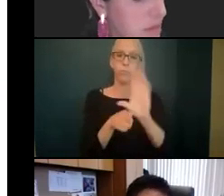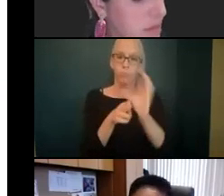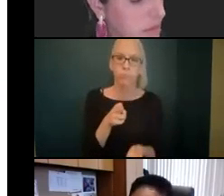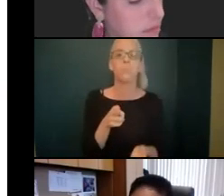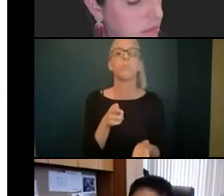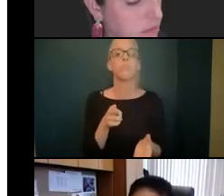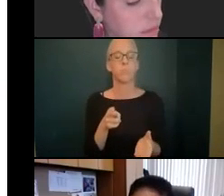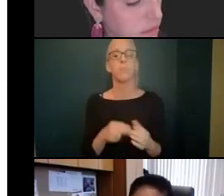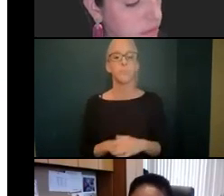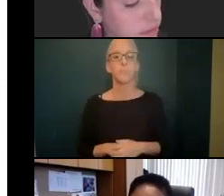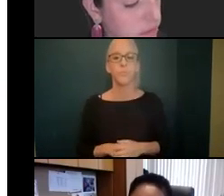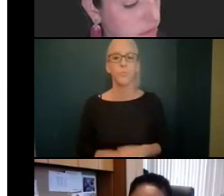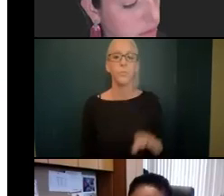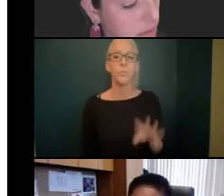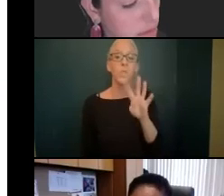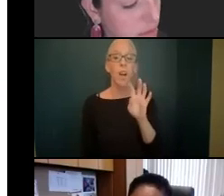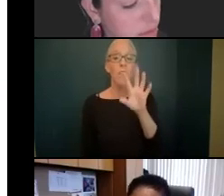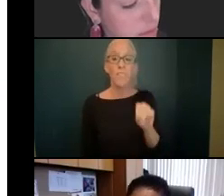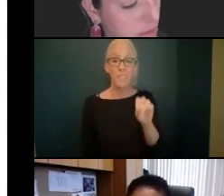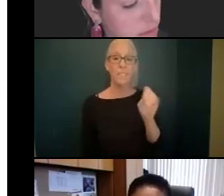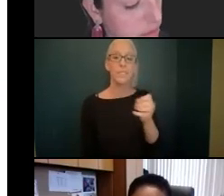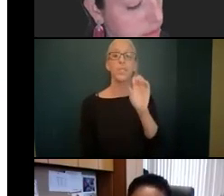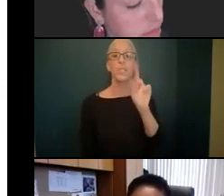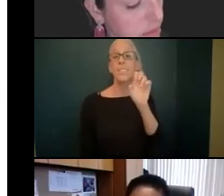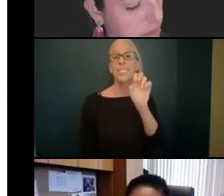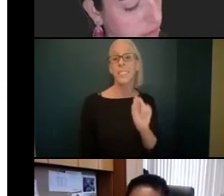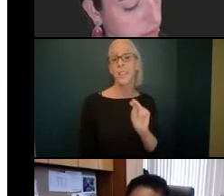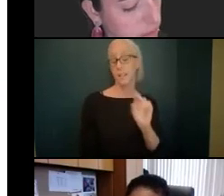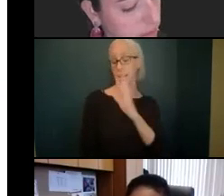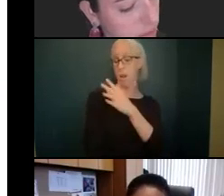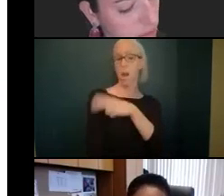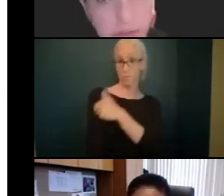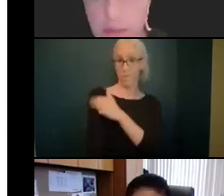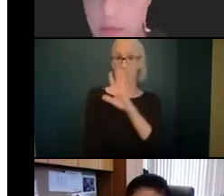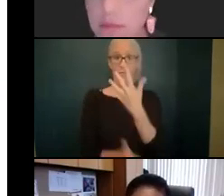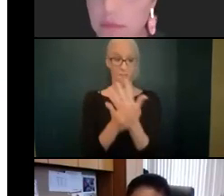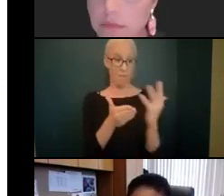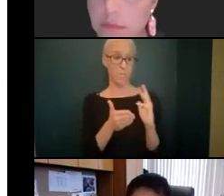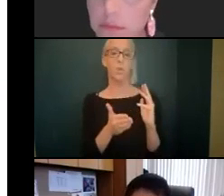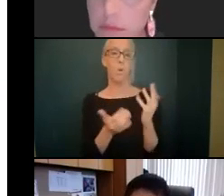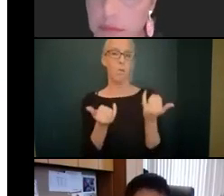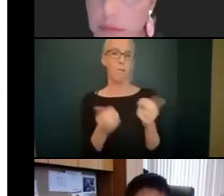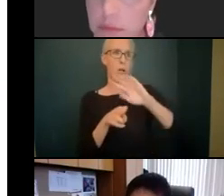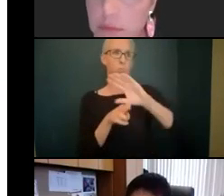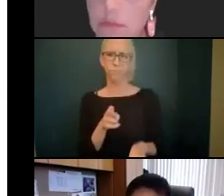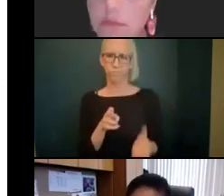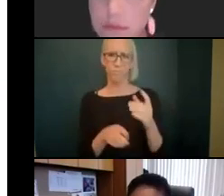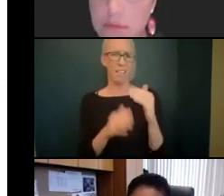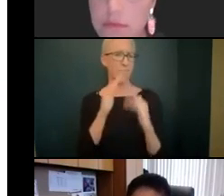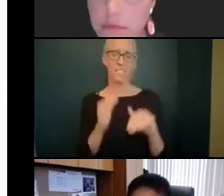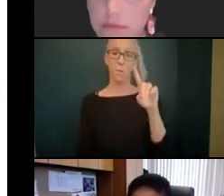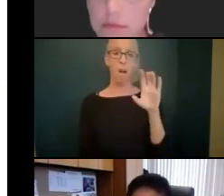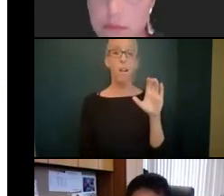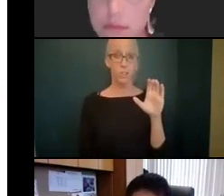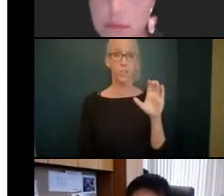We were at 450 at Jackson about 5 weeks ago, and we've dropped, I think it's now about 100 or less, but coming down